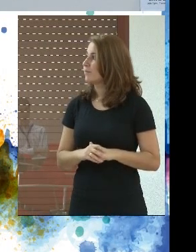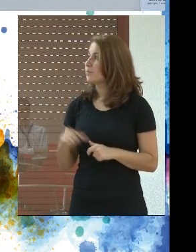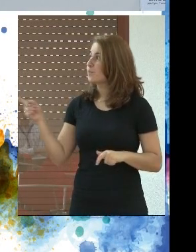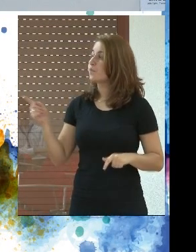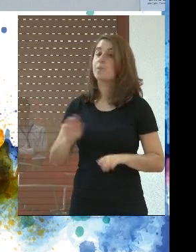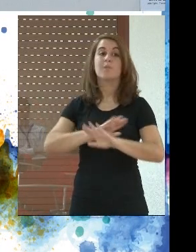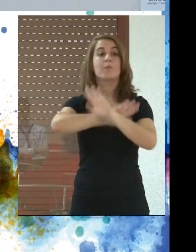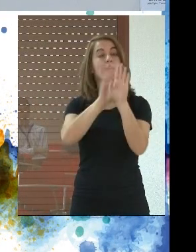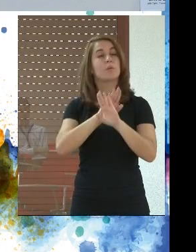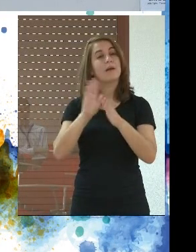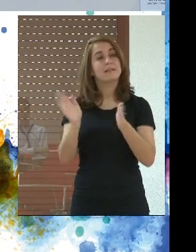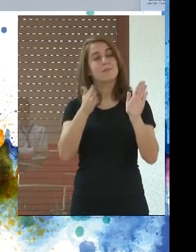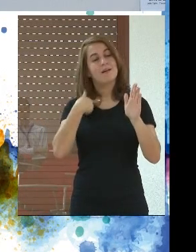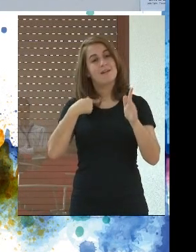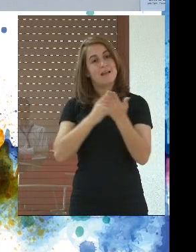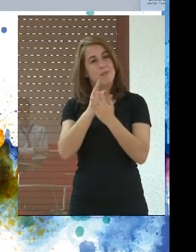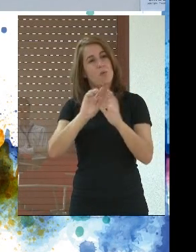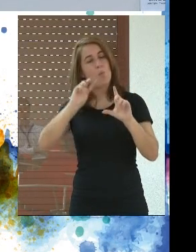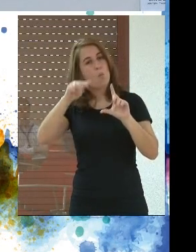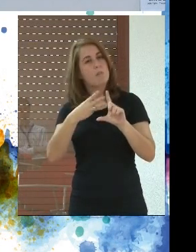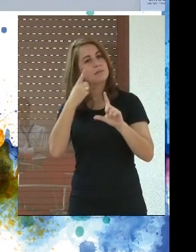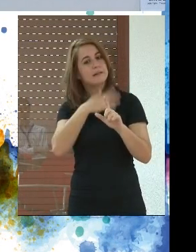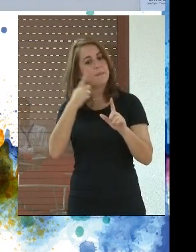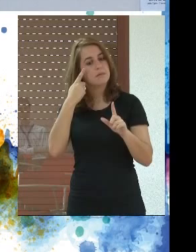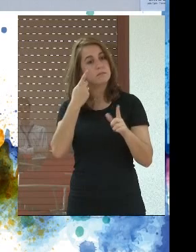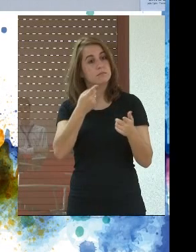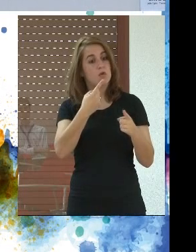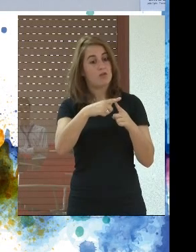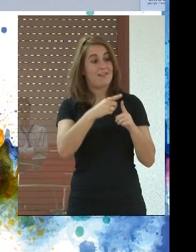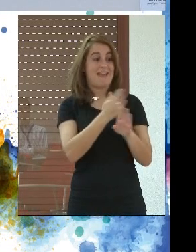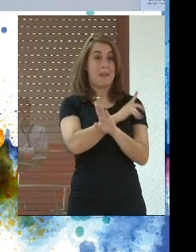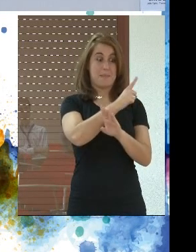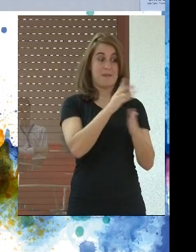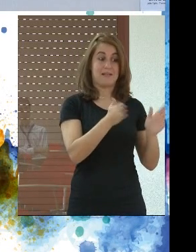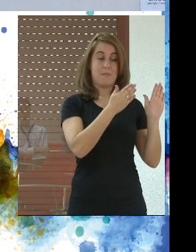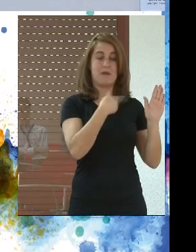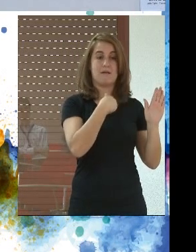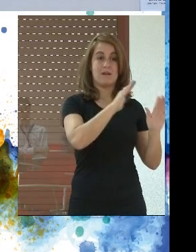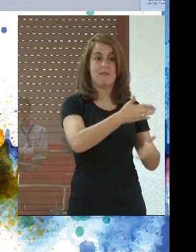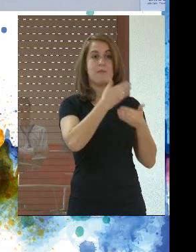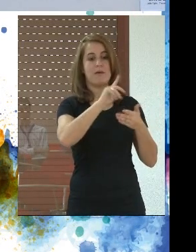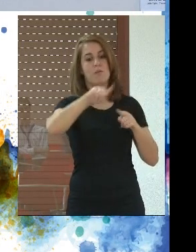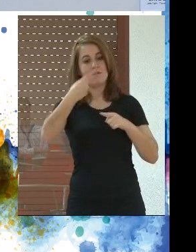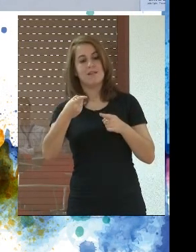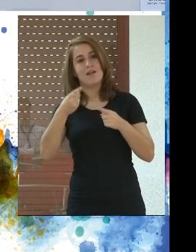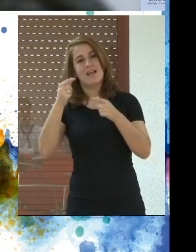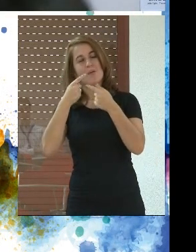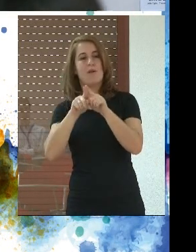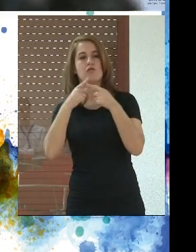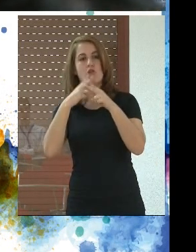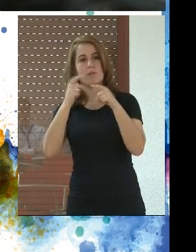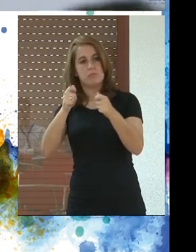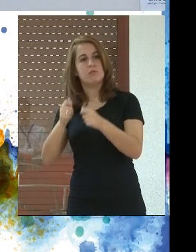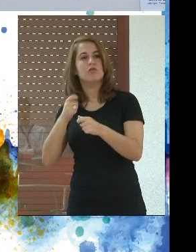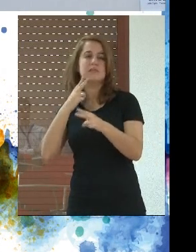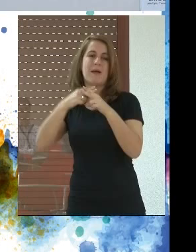signals. The web navigation layer interprets the signals from the first stage and detects